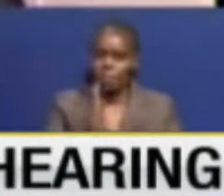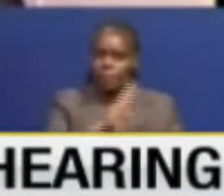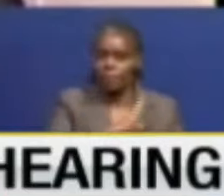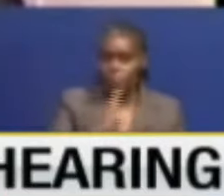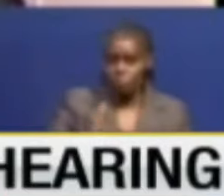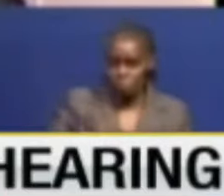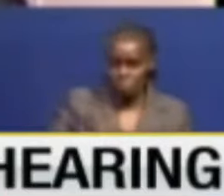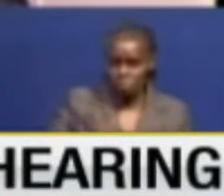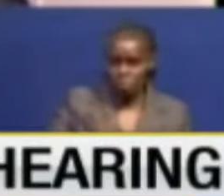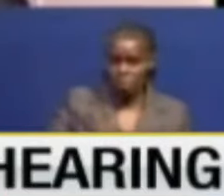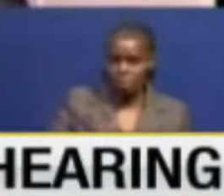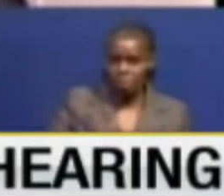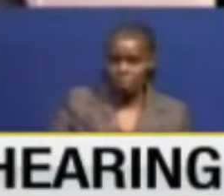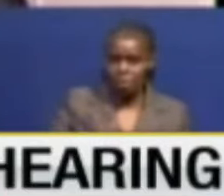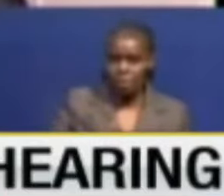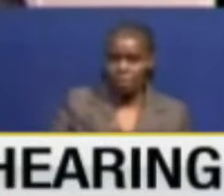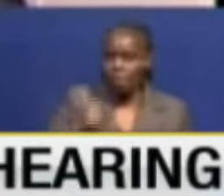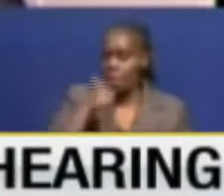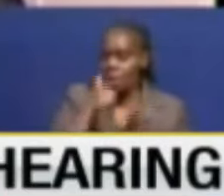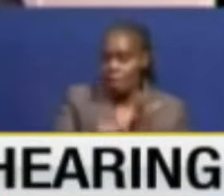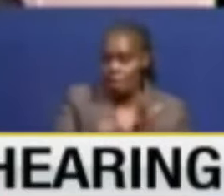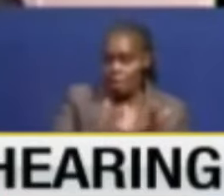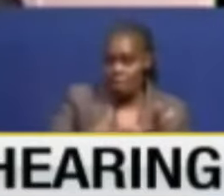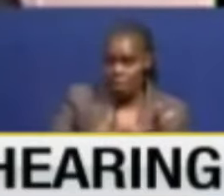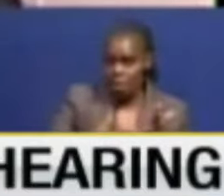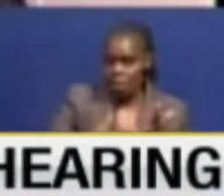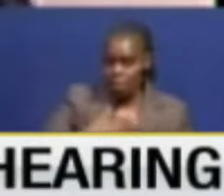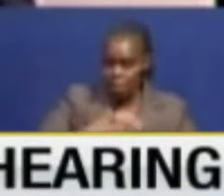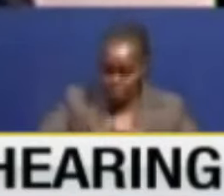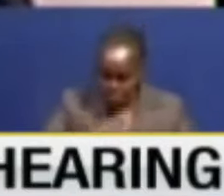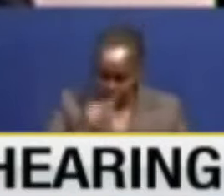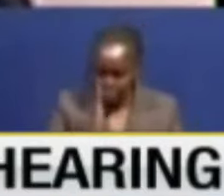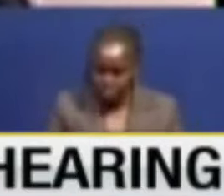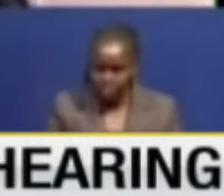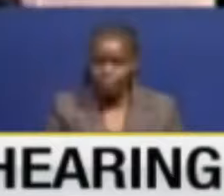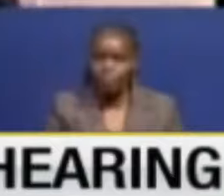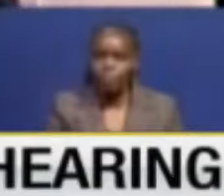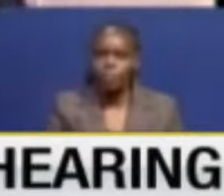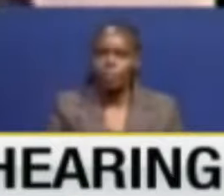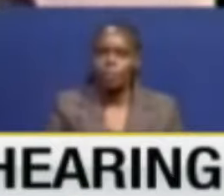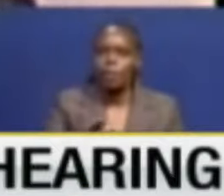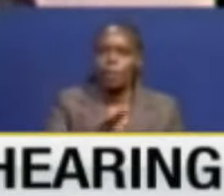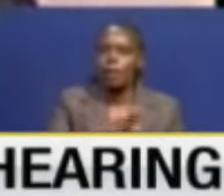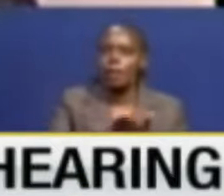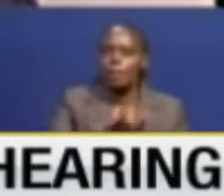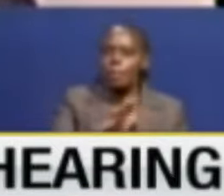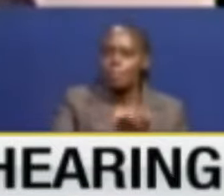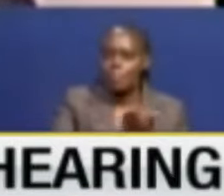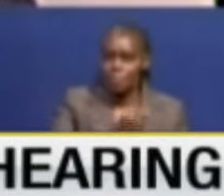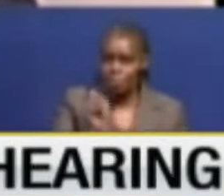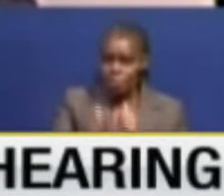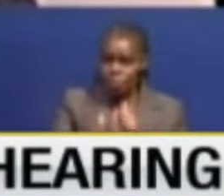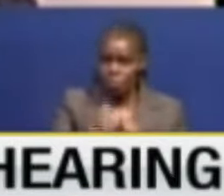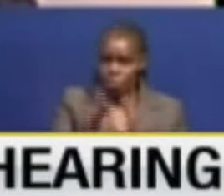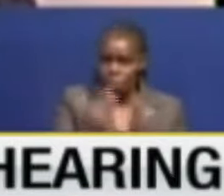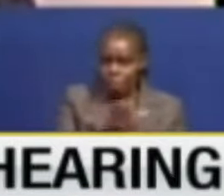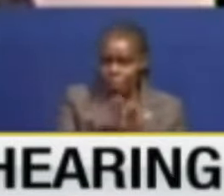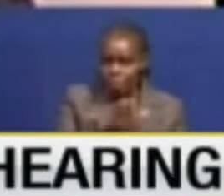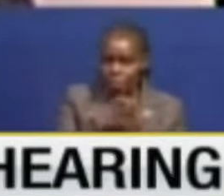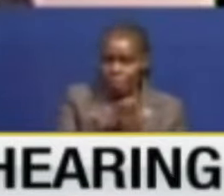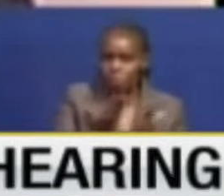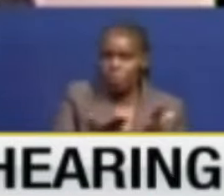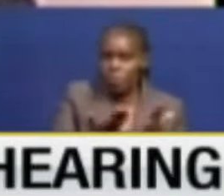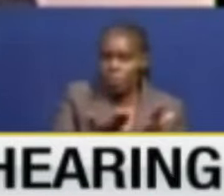Board. In our letter, Honorable Speaker, we laid out the basis upon which our application is